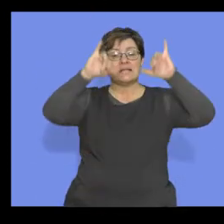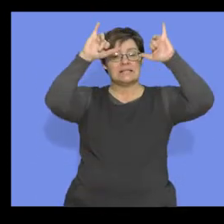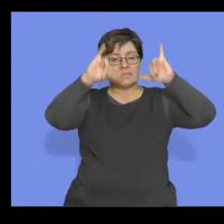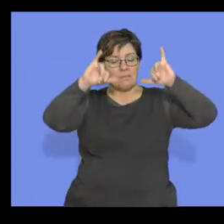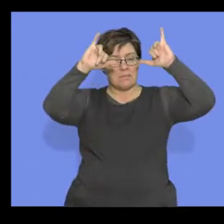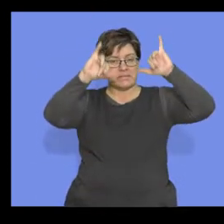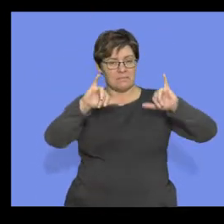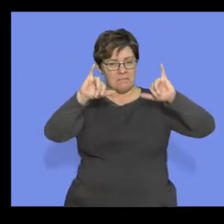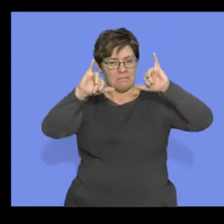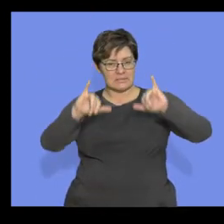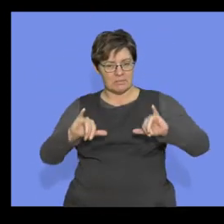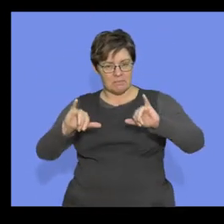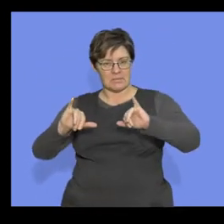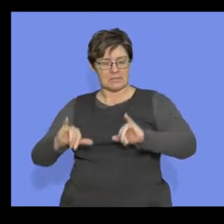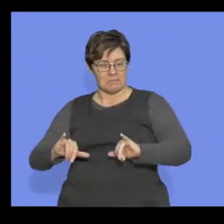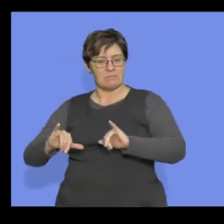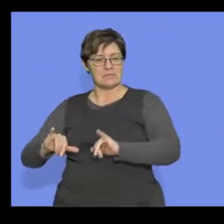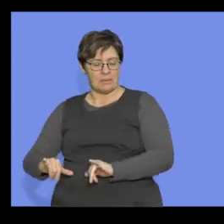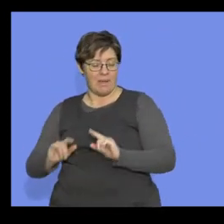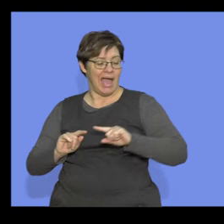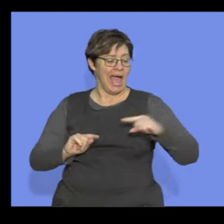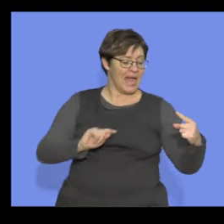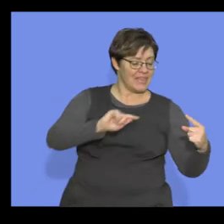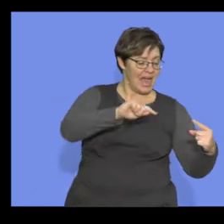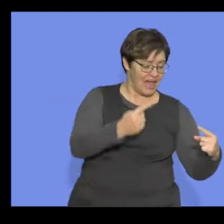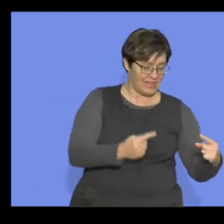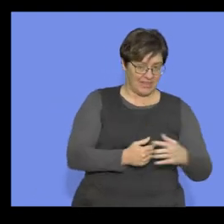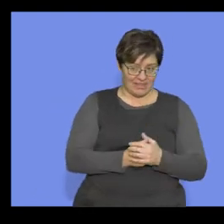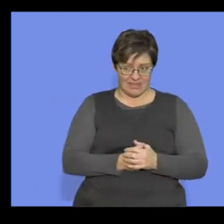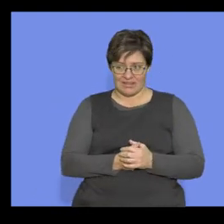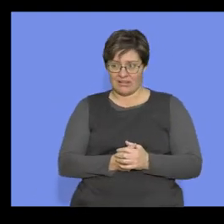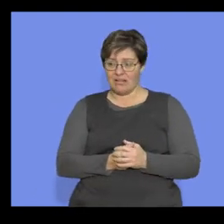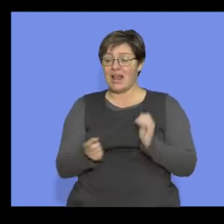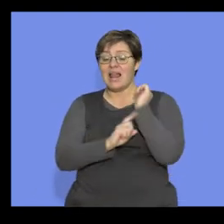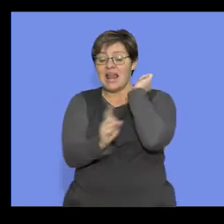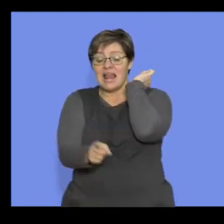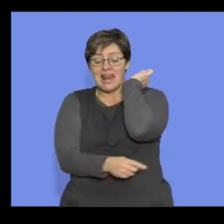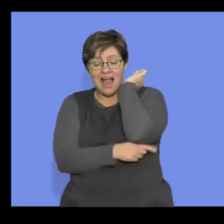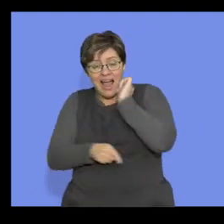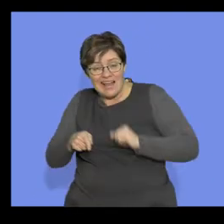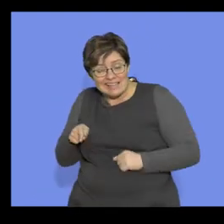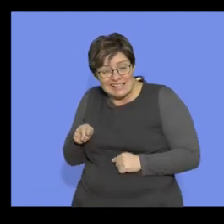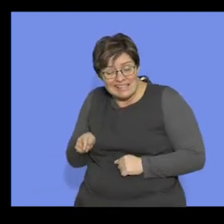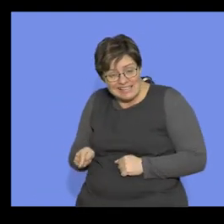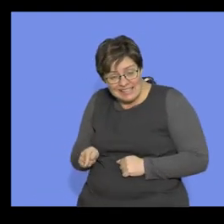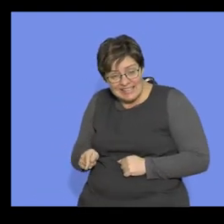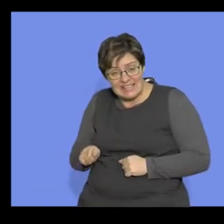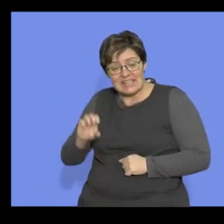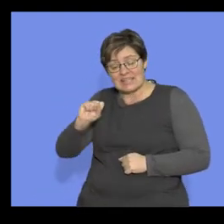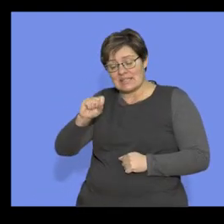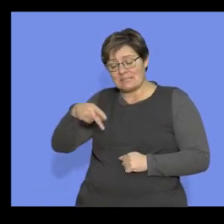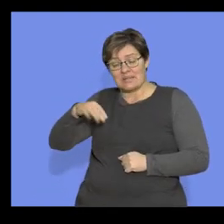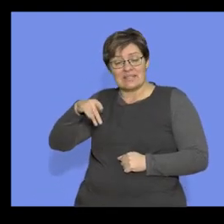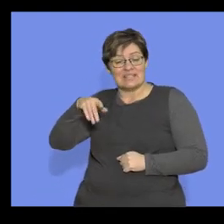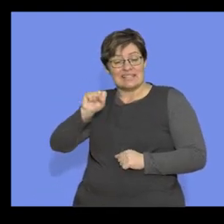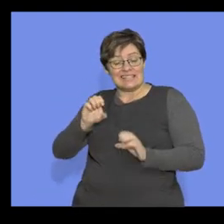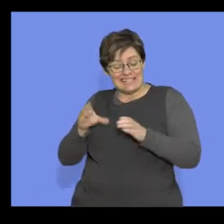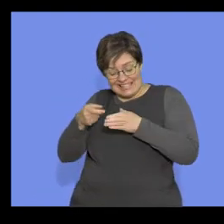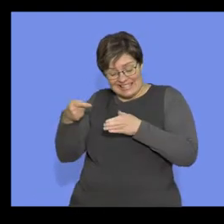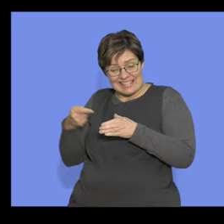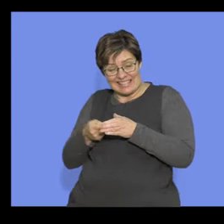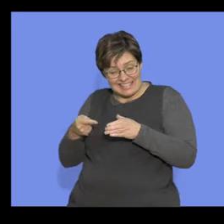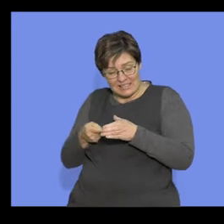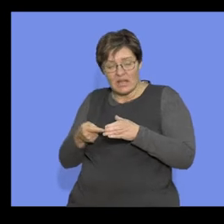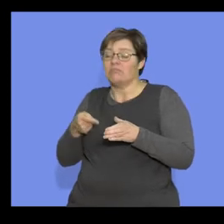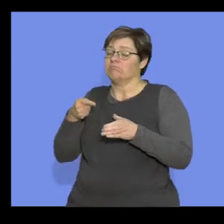in common, right, with certain other species. This last one at the end here, the species, that